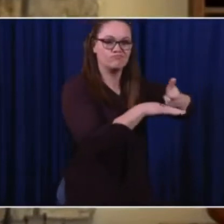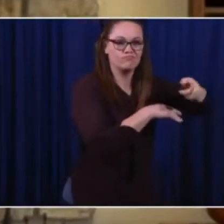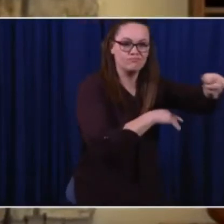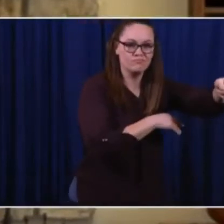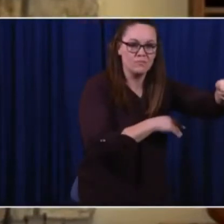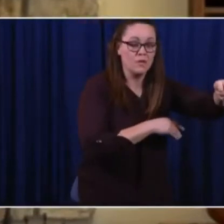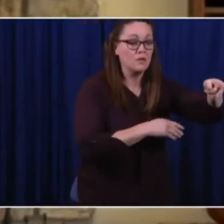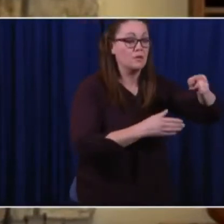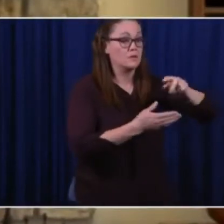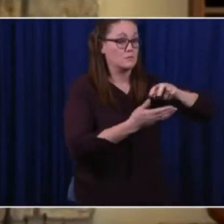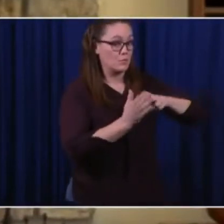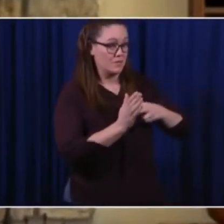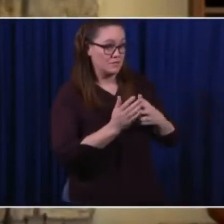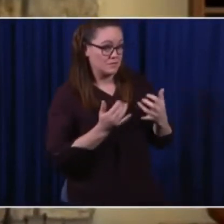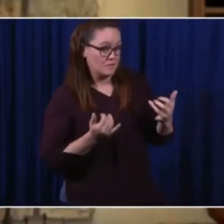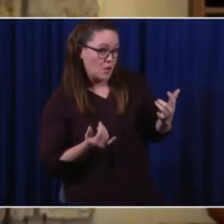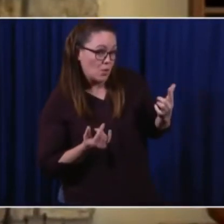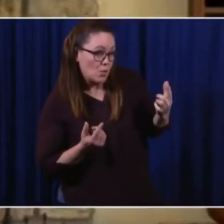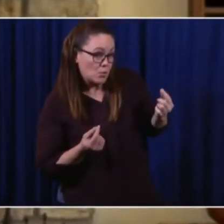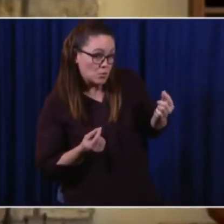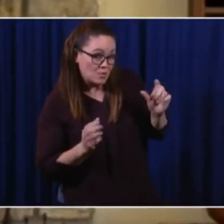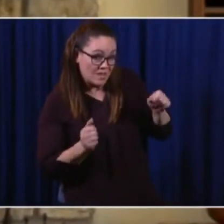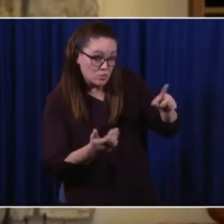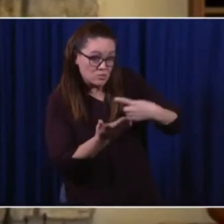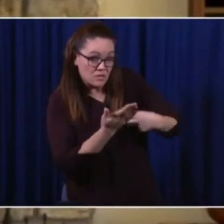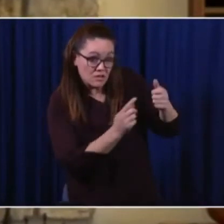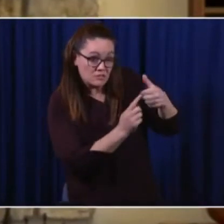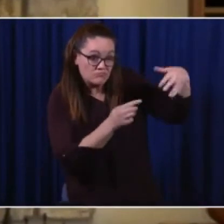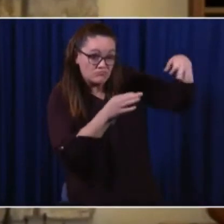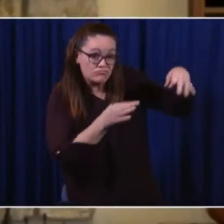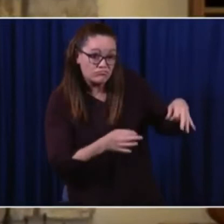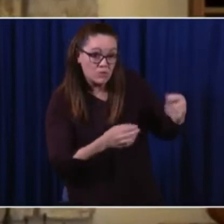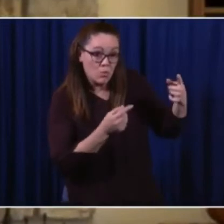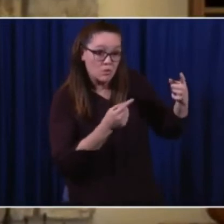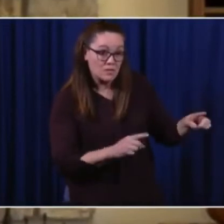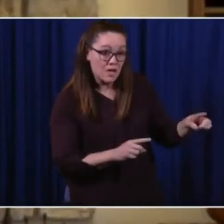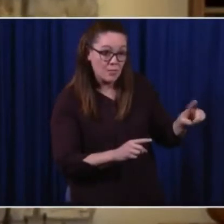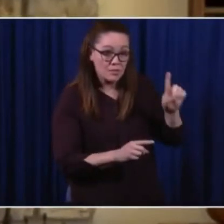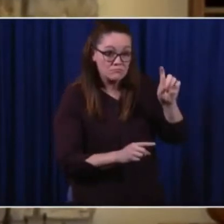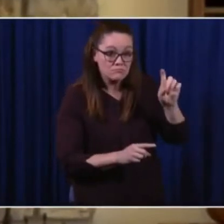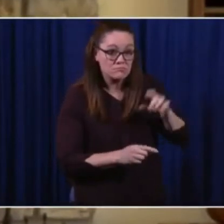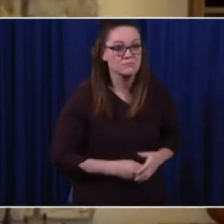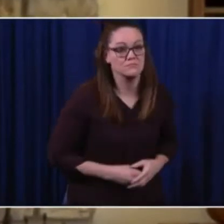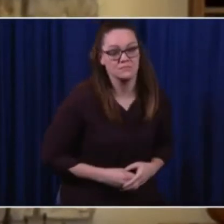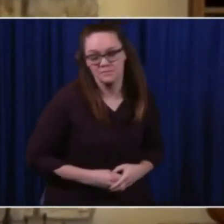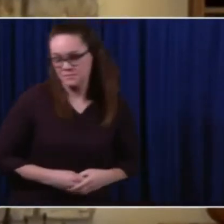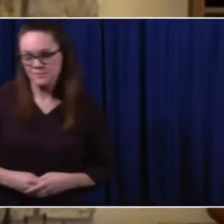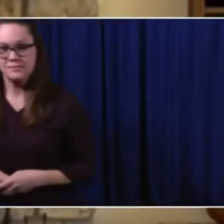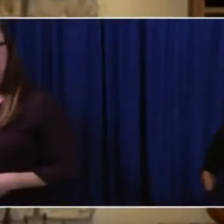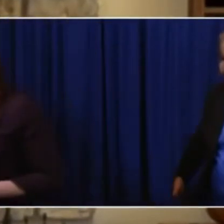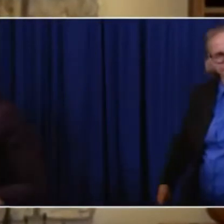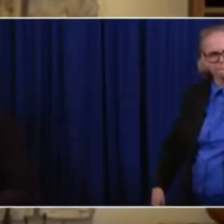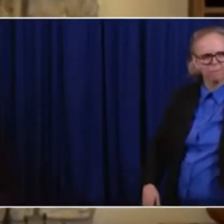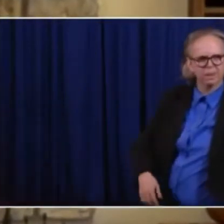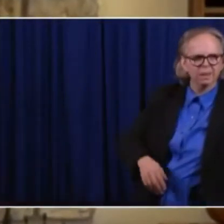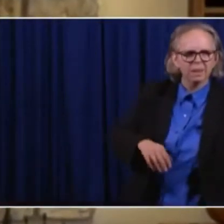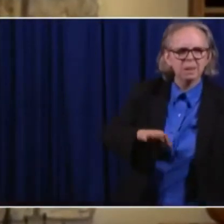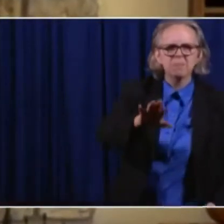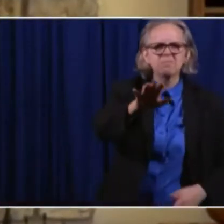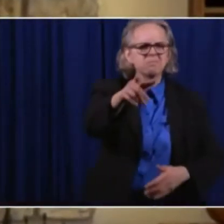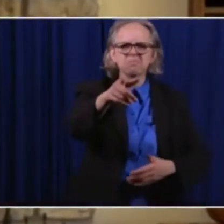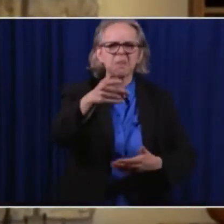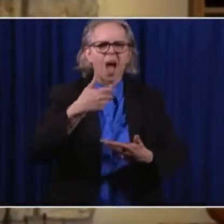position? Have you discussed the situation with him? I've not discussed it with him. We have no indication he's